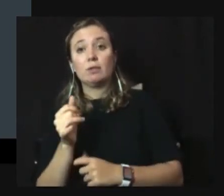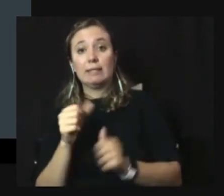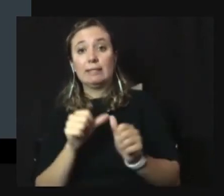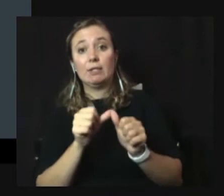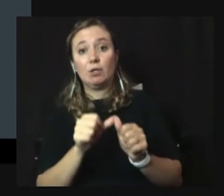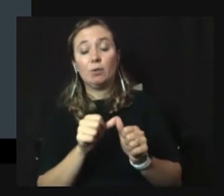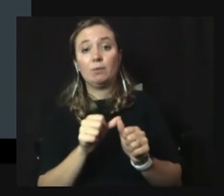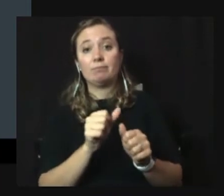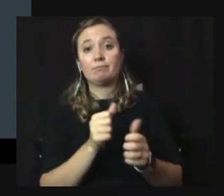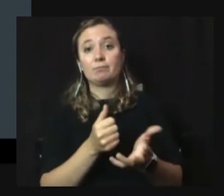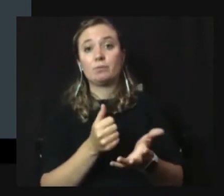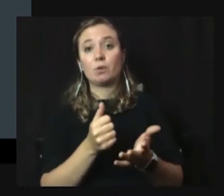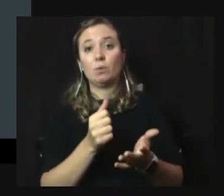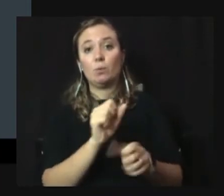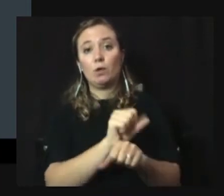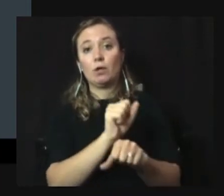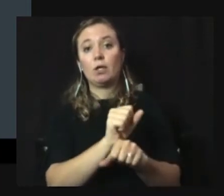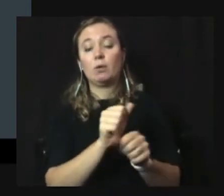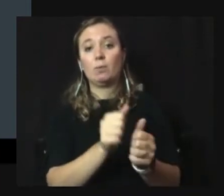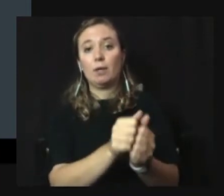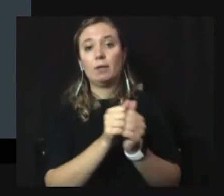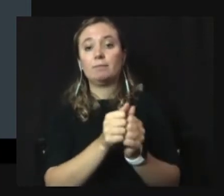say that